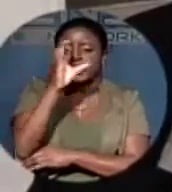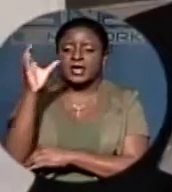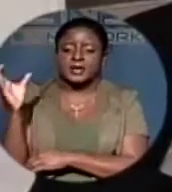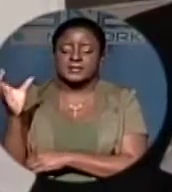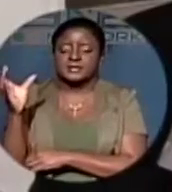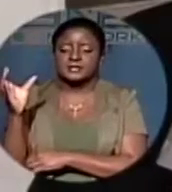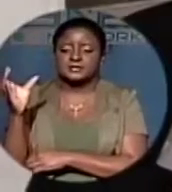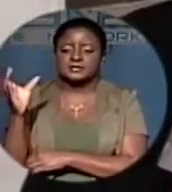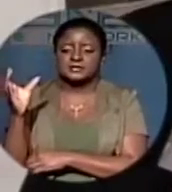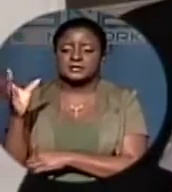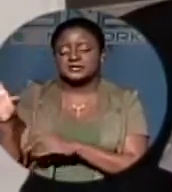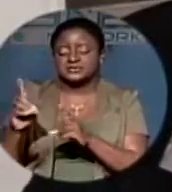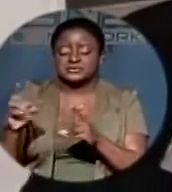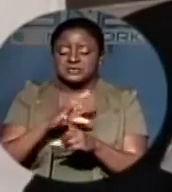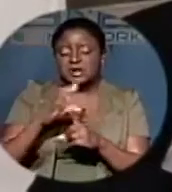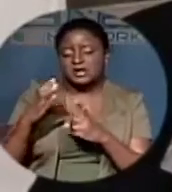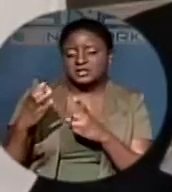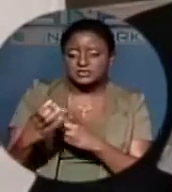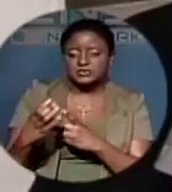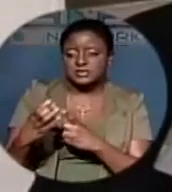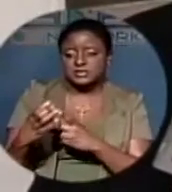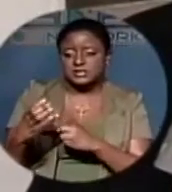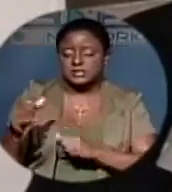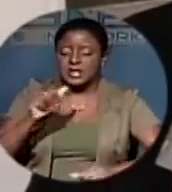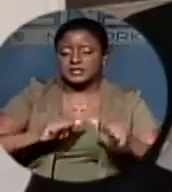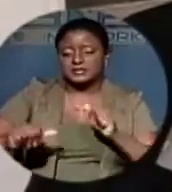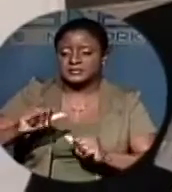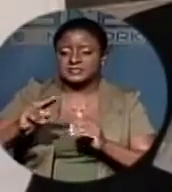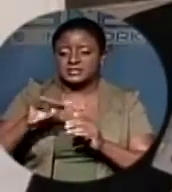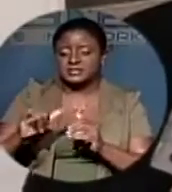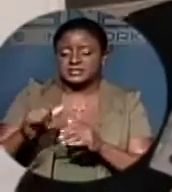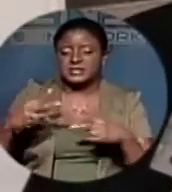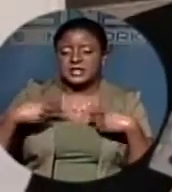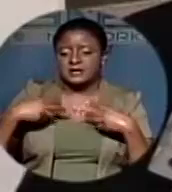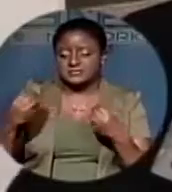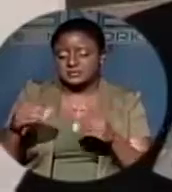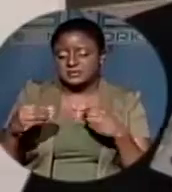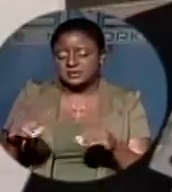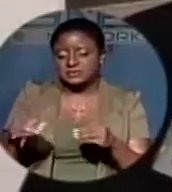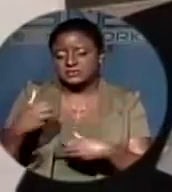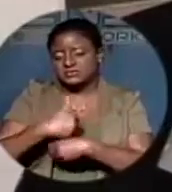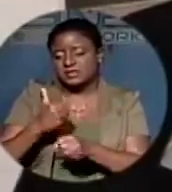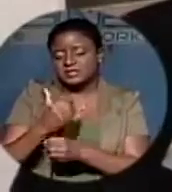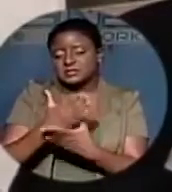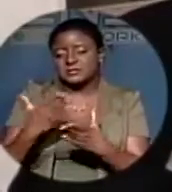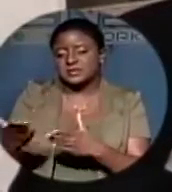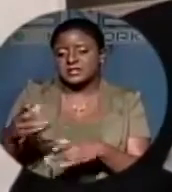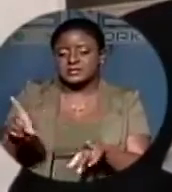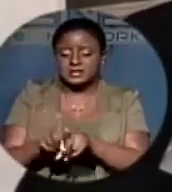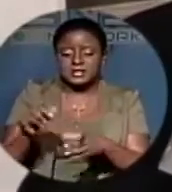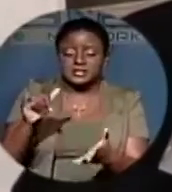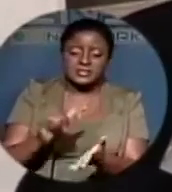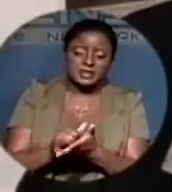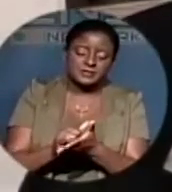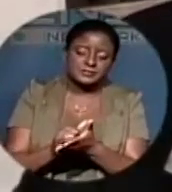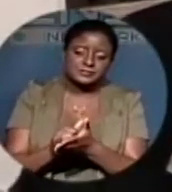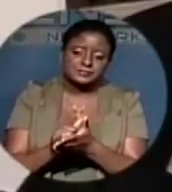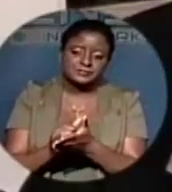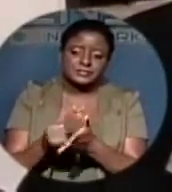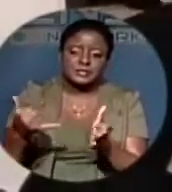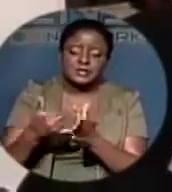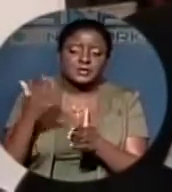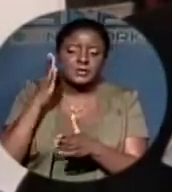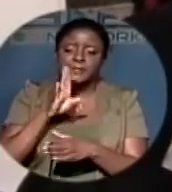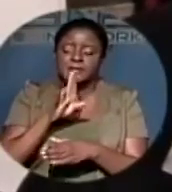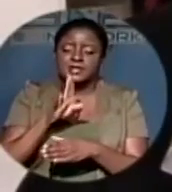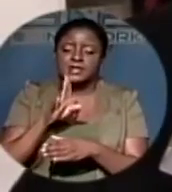so forth, and have a little bit of vending, some things like daiquiris and things like that. And so it's going to be a little rest